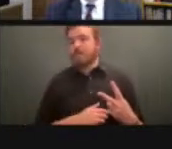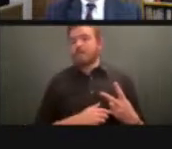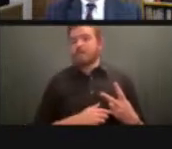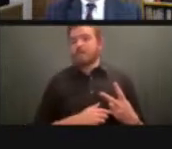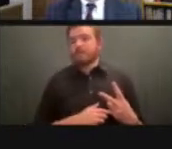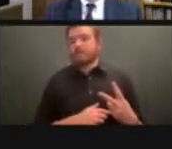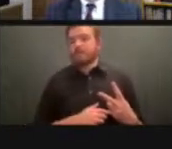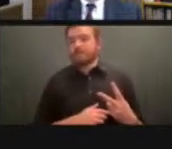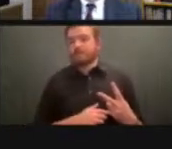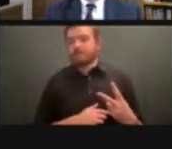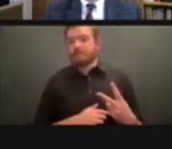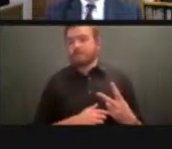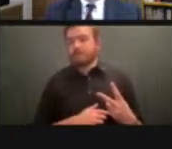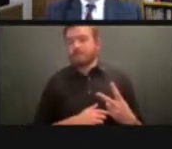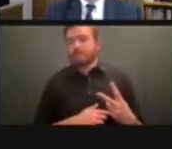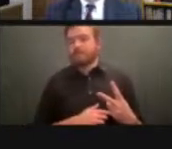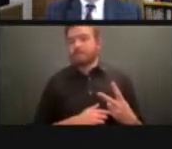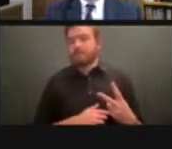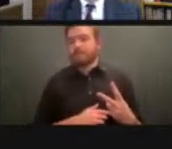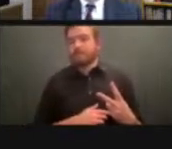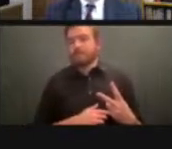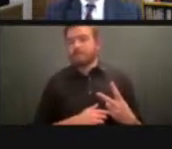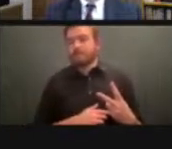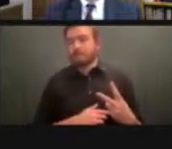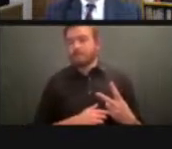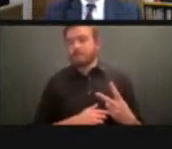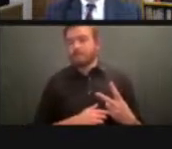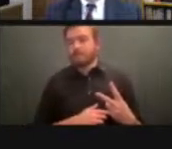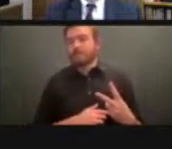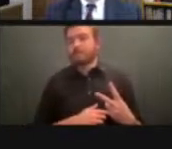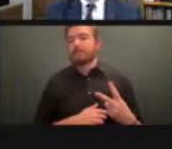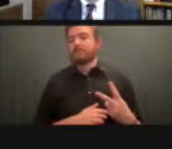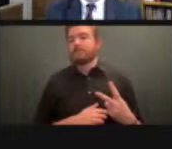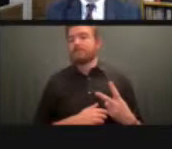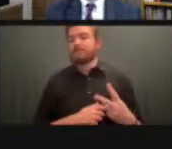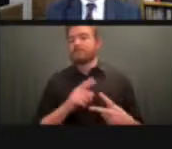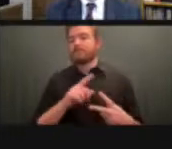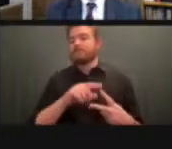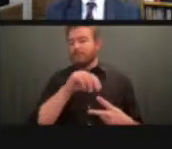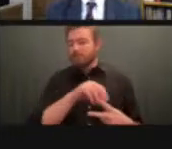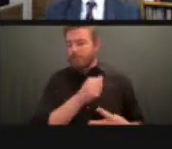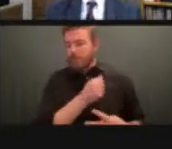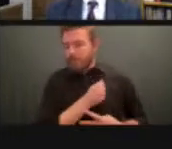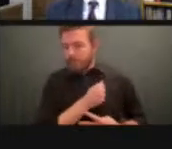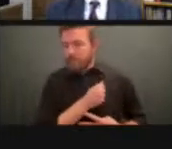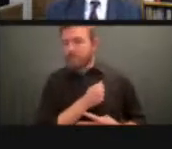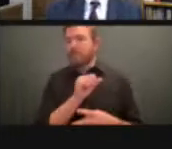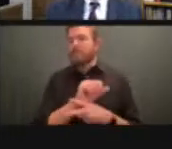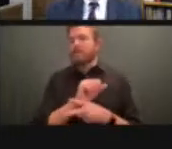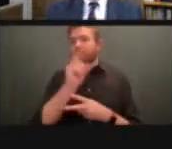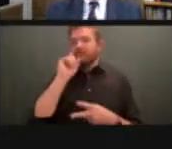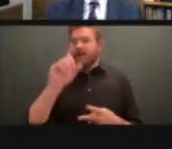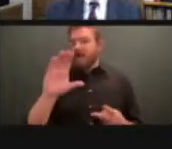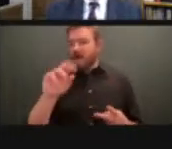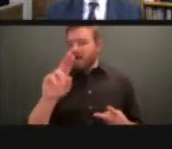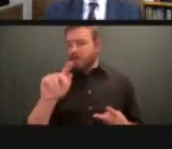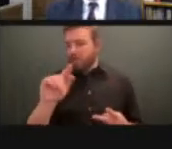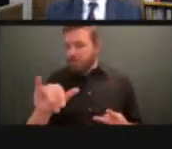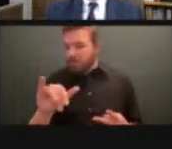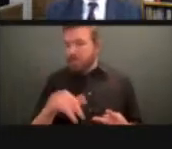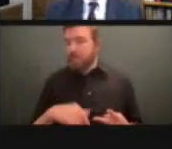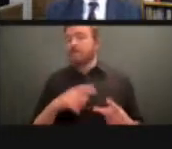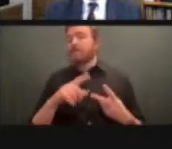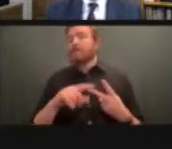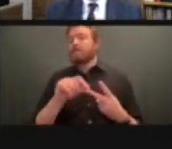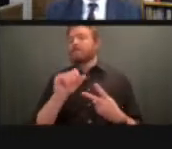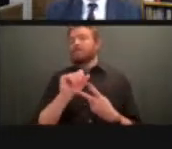and found a career in accounting after his service days concluded. Charles worked as a manager for the Bergen Record newspaper. They passed within